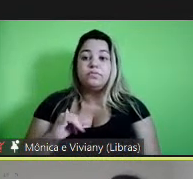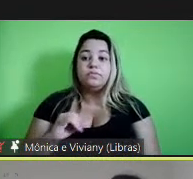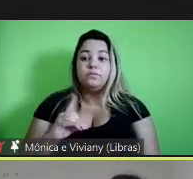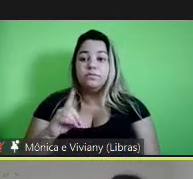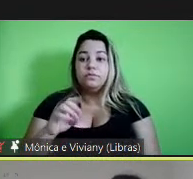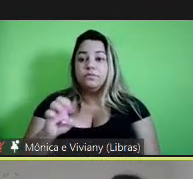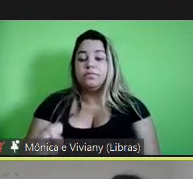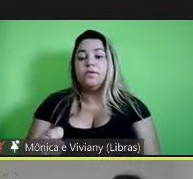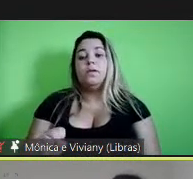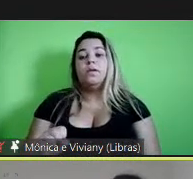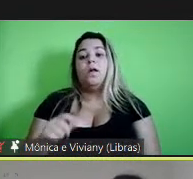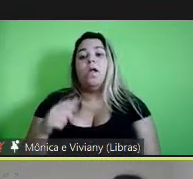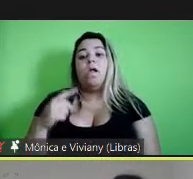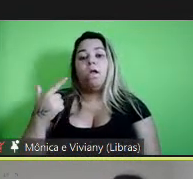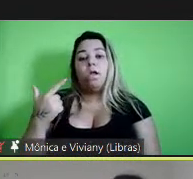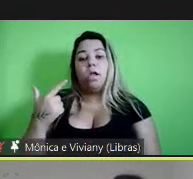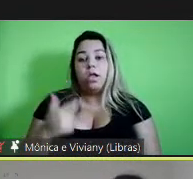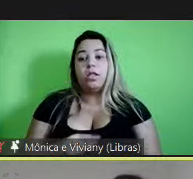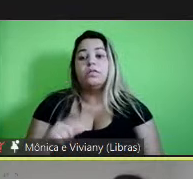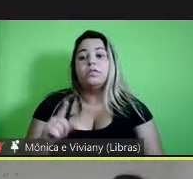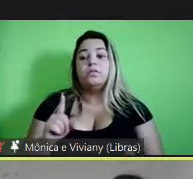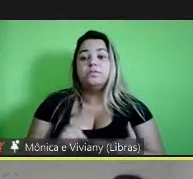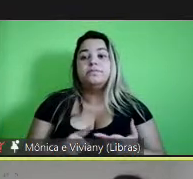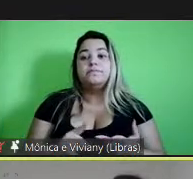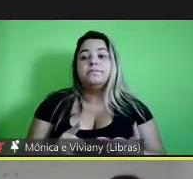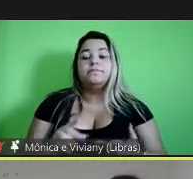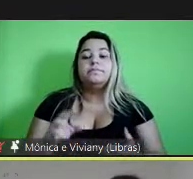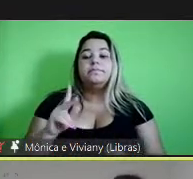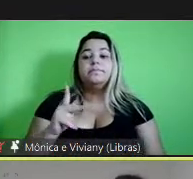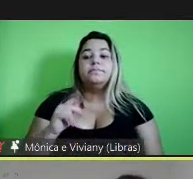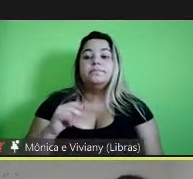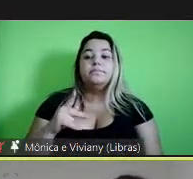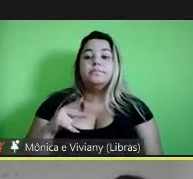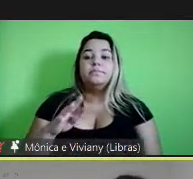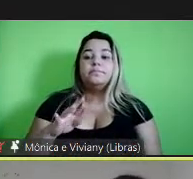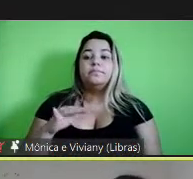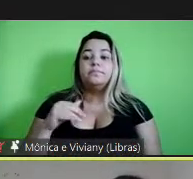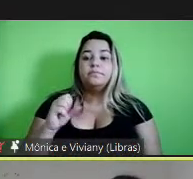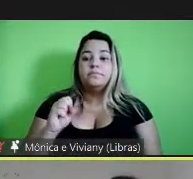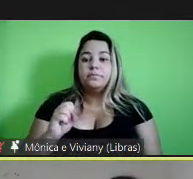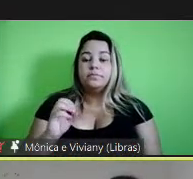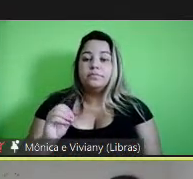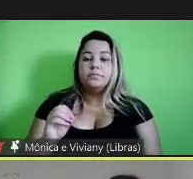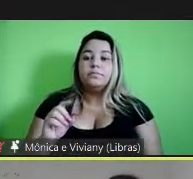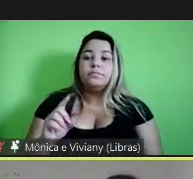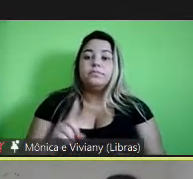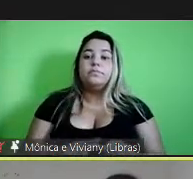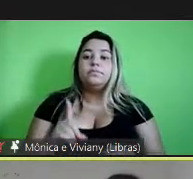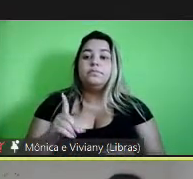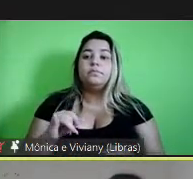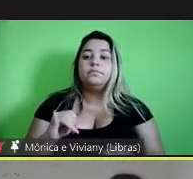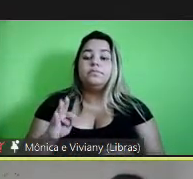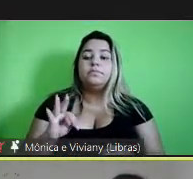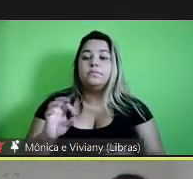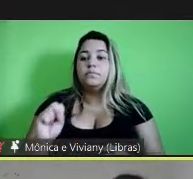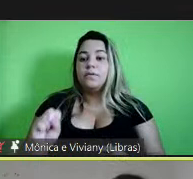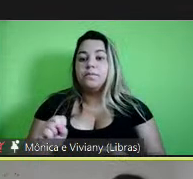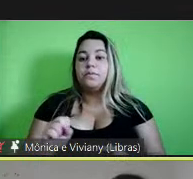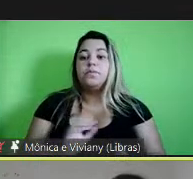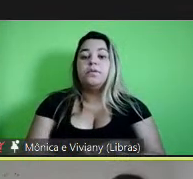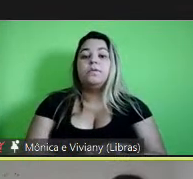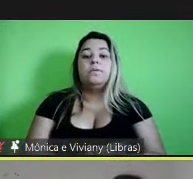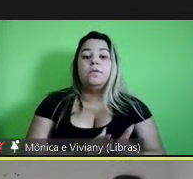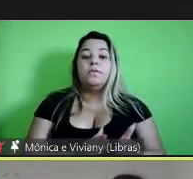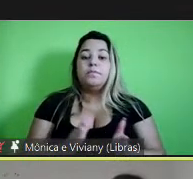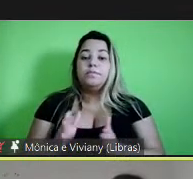we found beyond the taxes, the rates of obesity and overweight, we also find hypertension